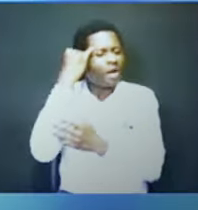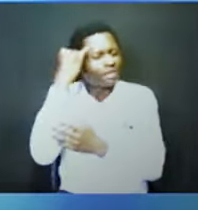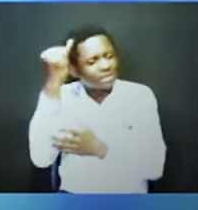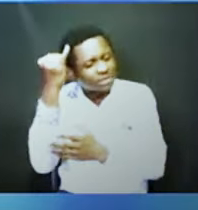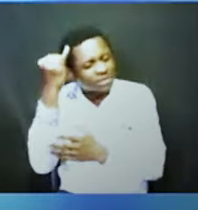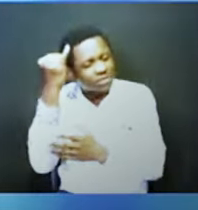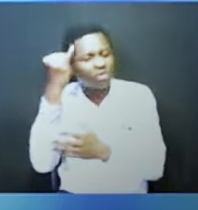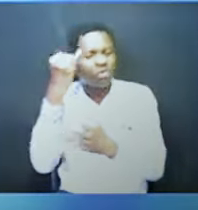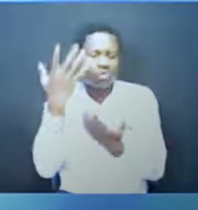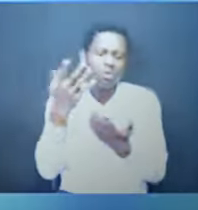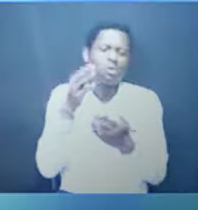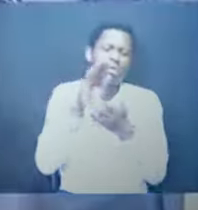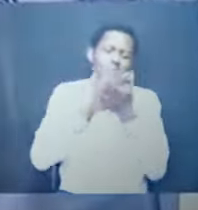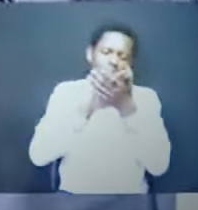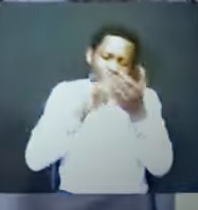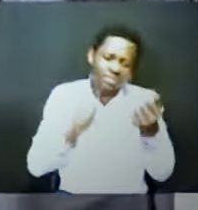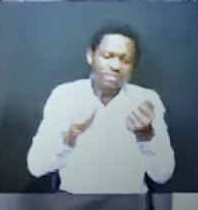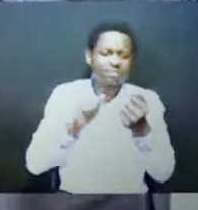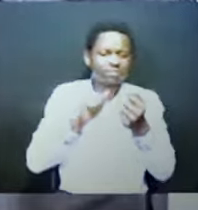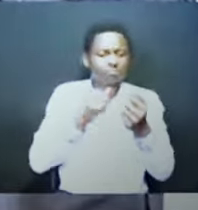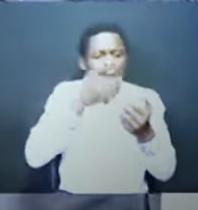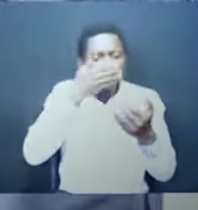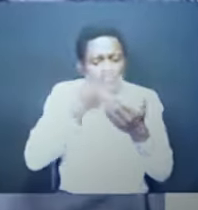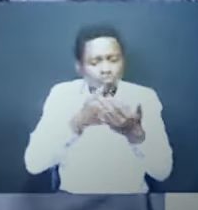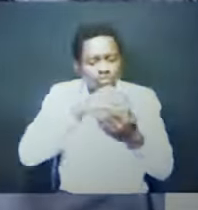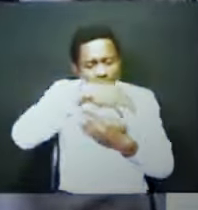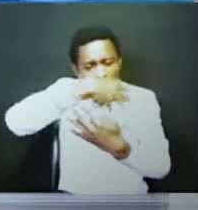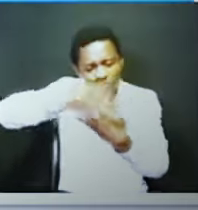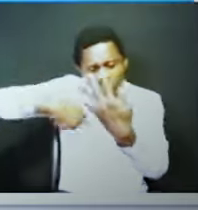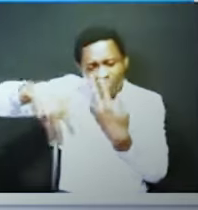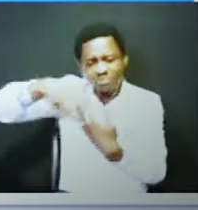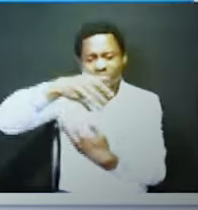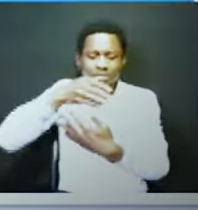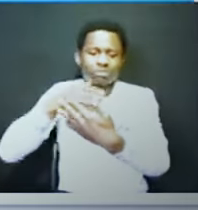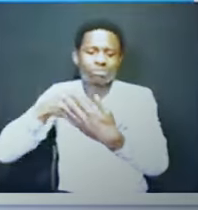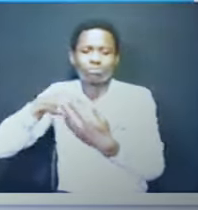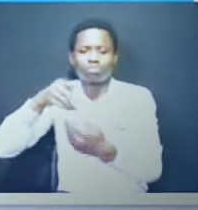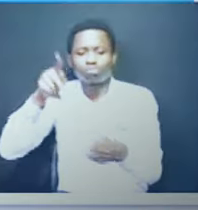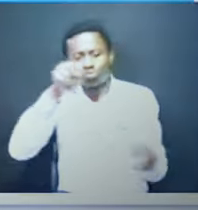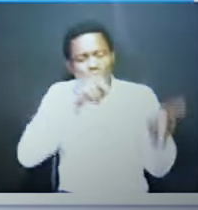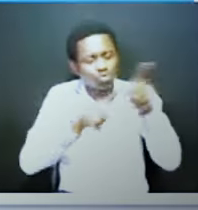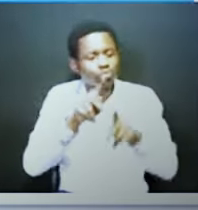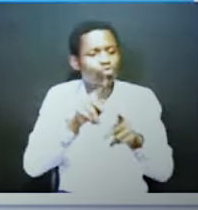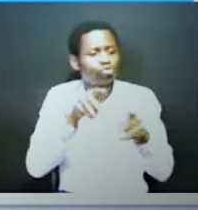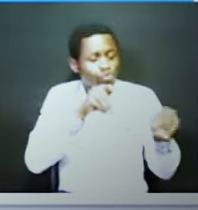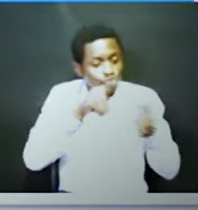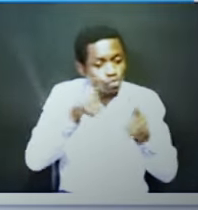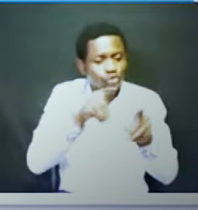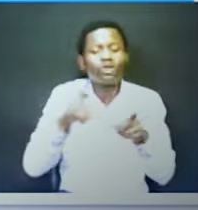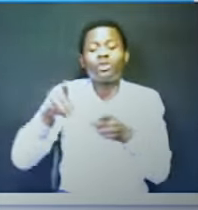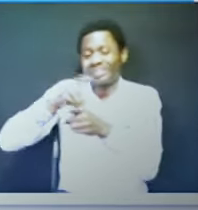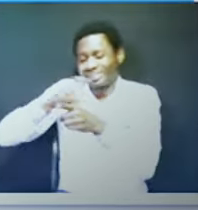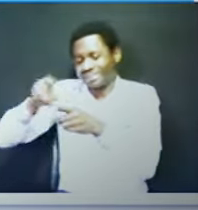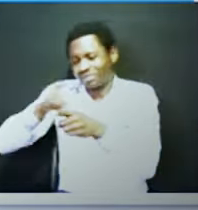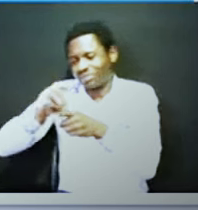set of doctrine or belief that guides a people.